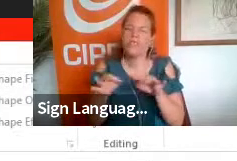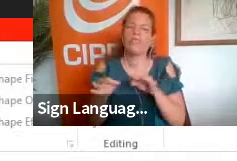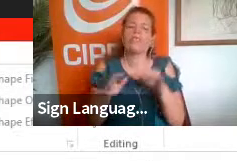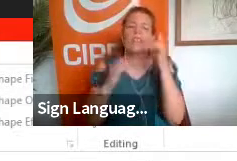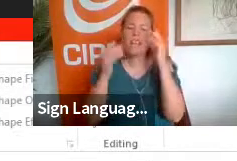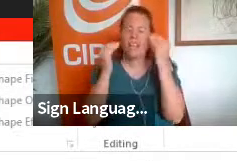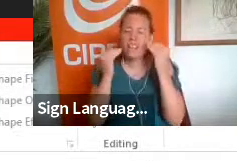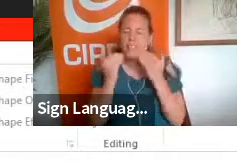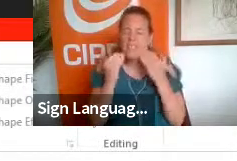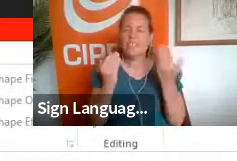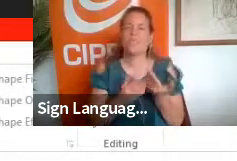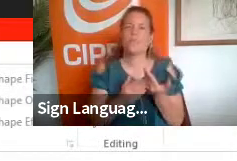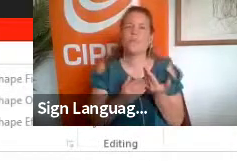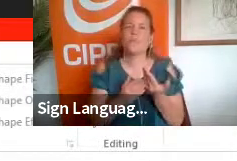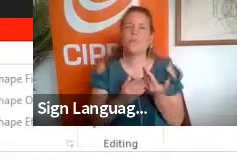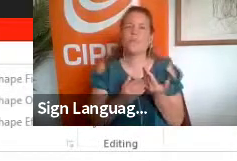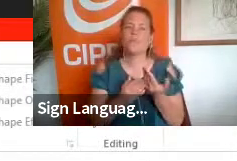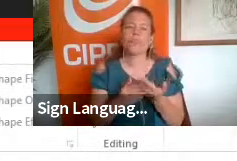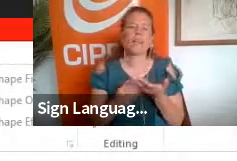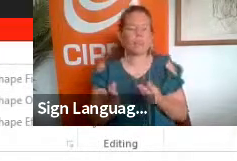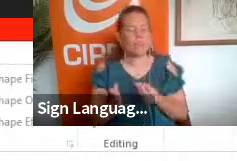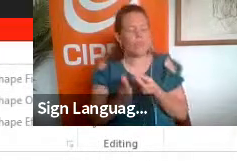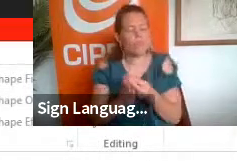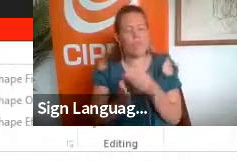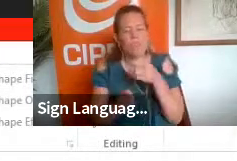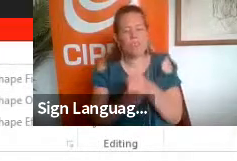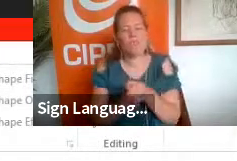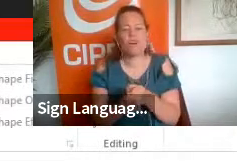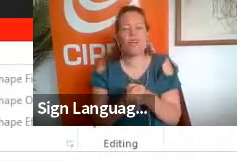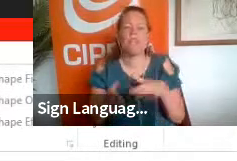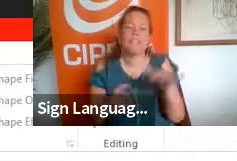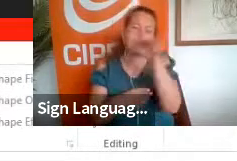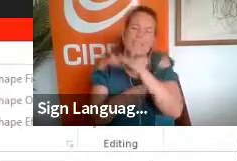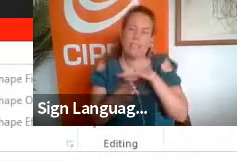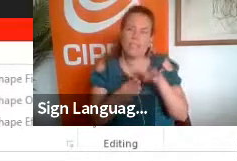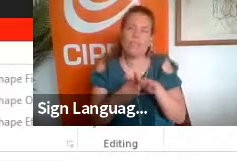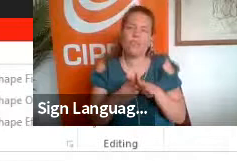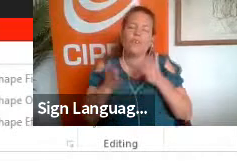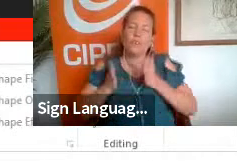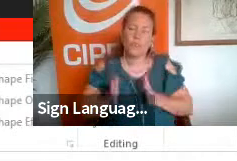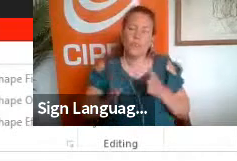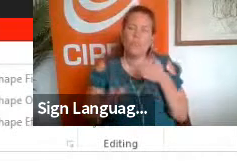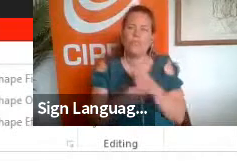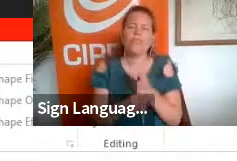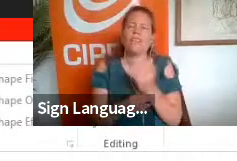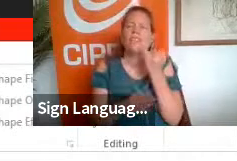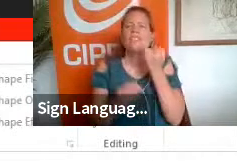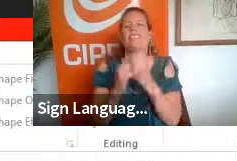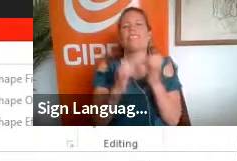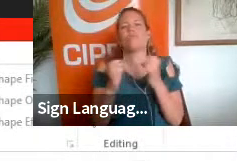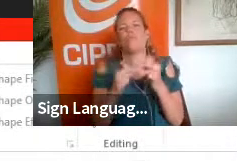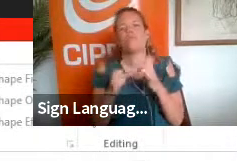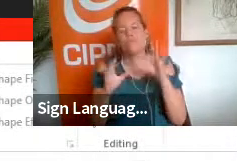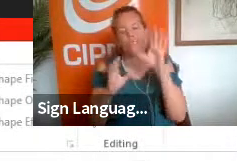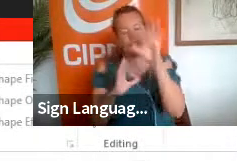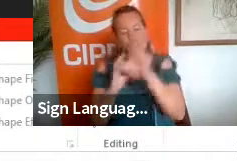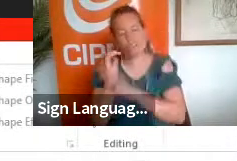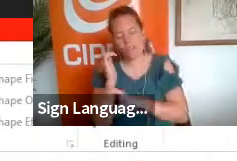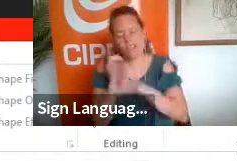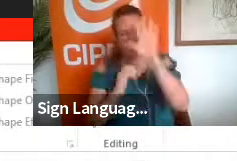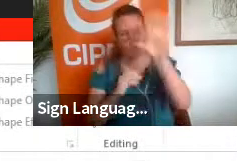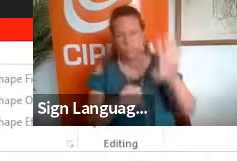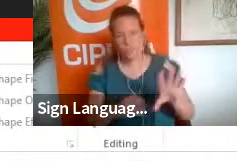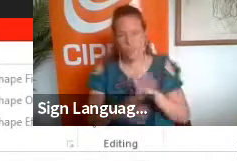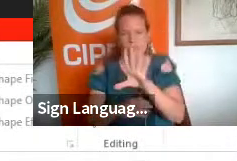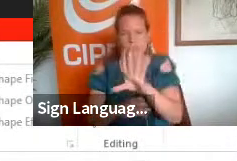hubs, and we've also made provision for national human rights institutions in our countries, as well as the